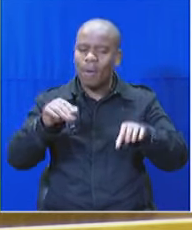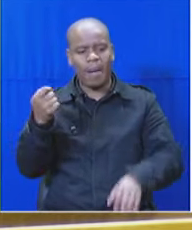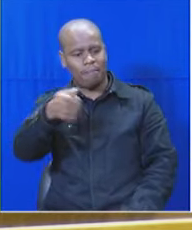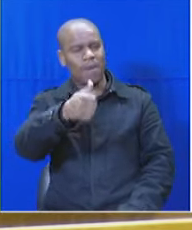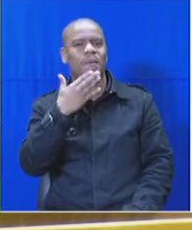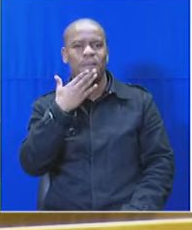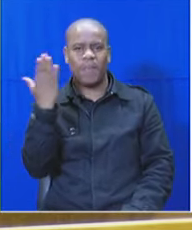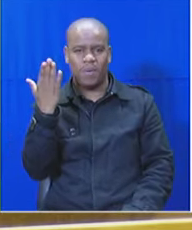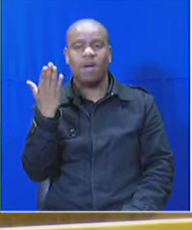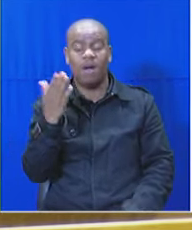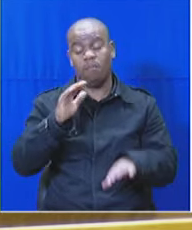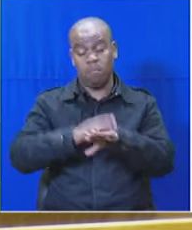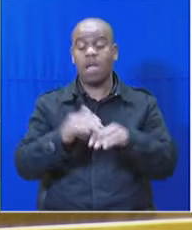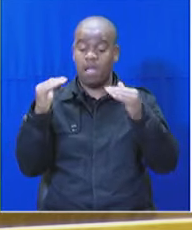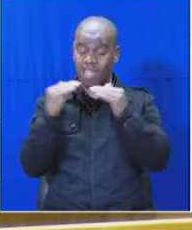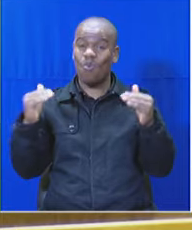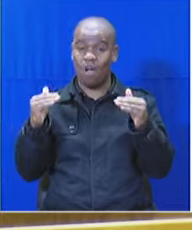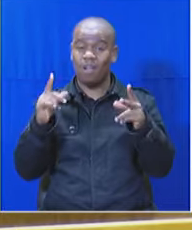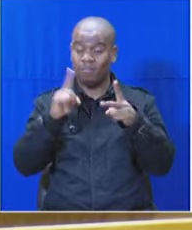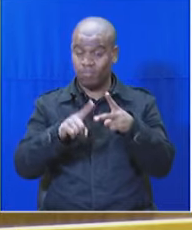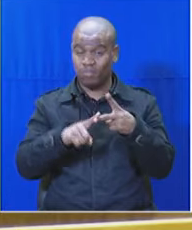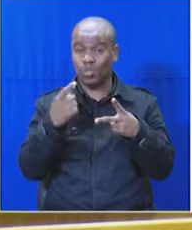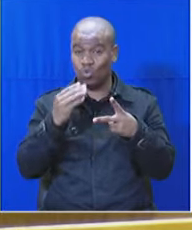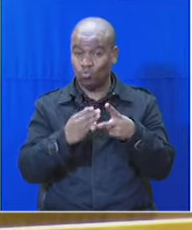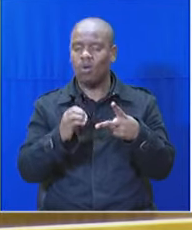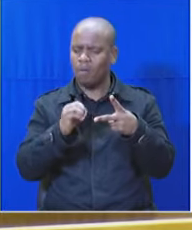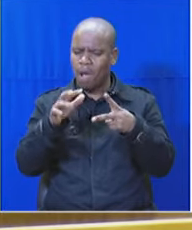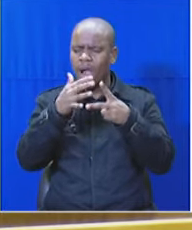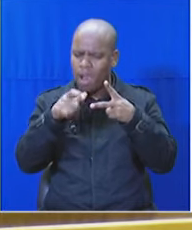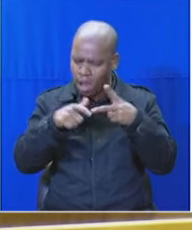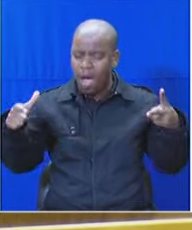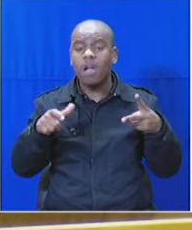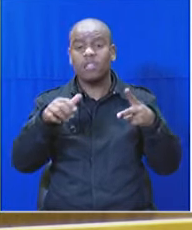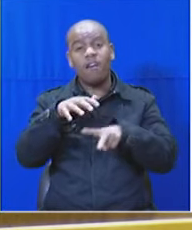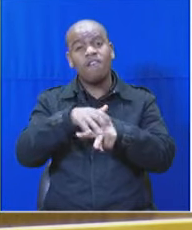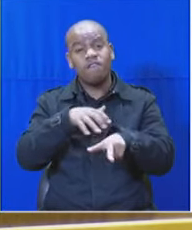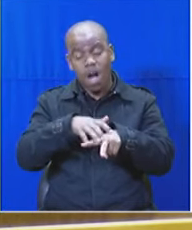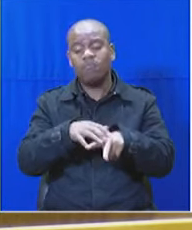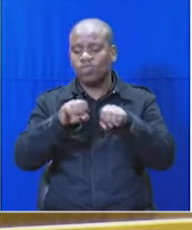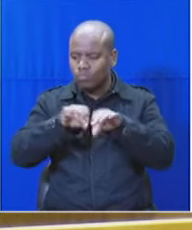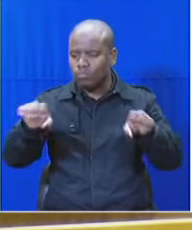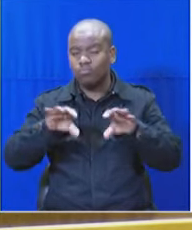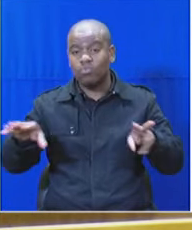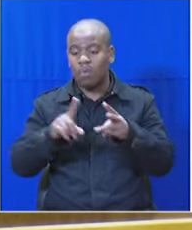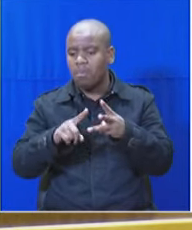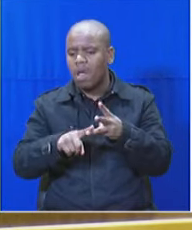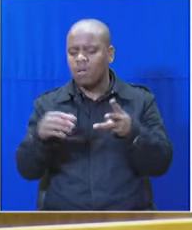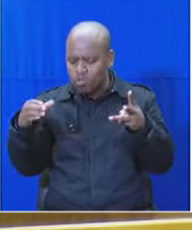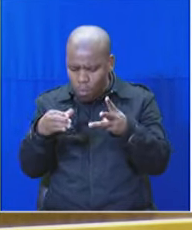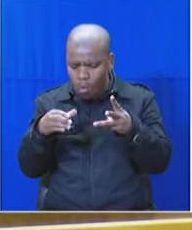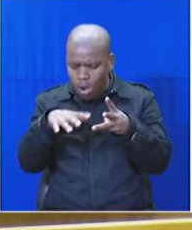for equal redistribution, subdivide large farms and unproductive farms into